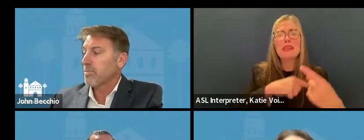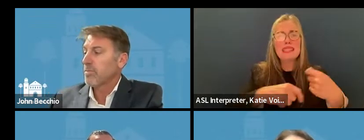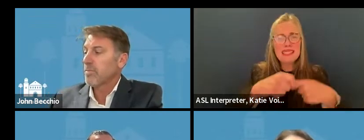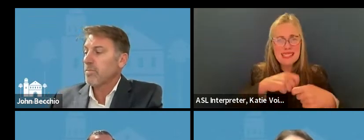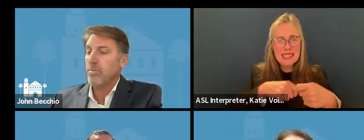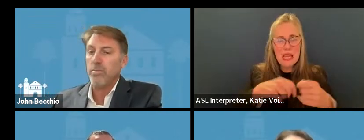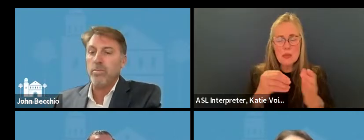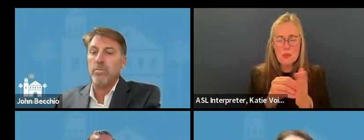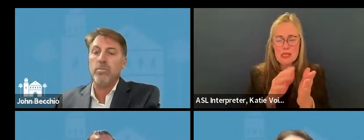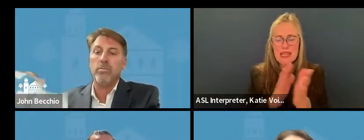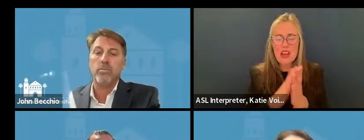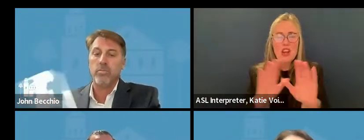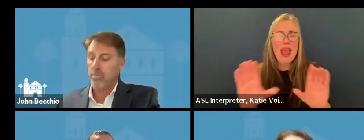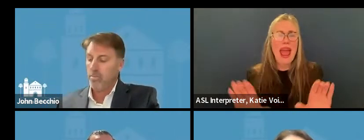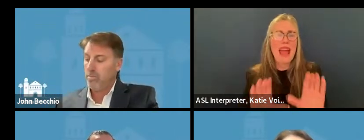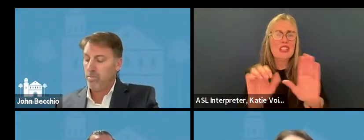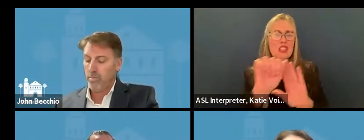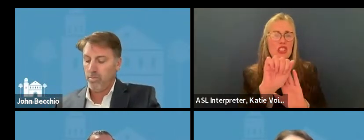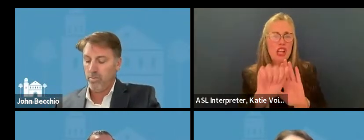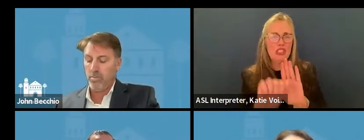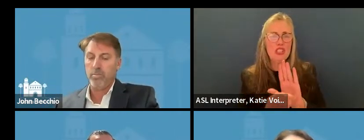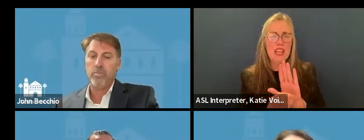Other board members' comments?